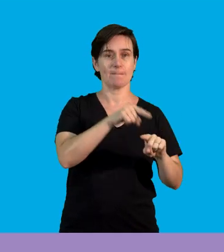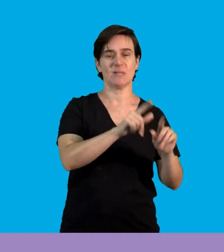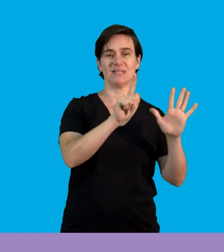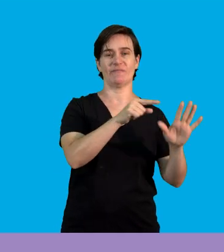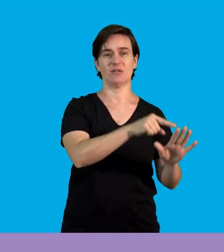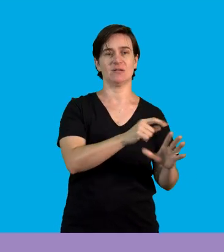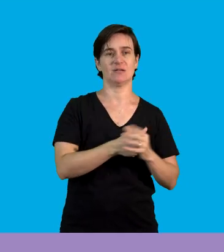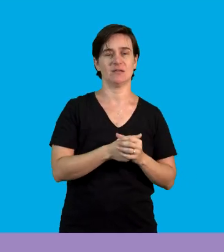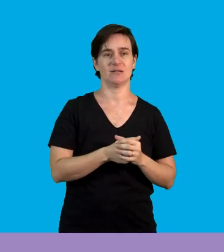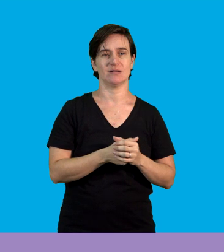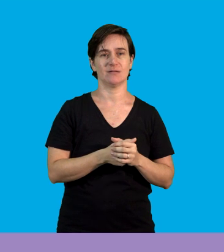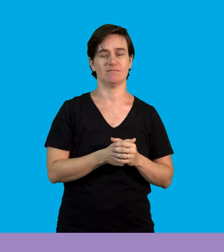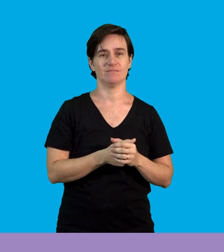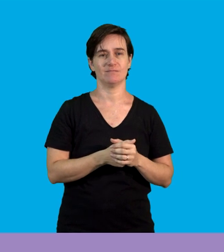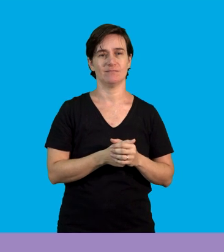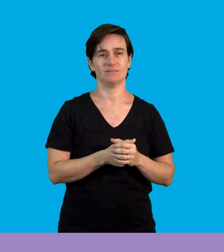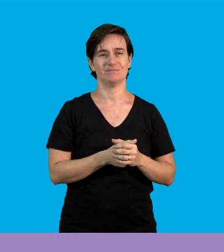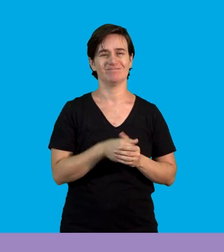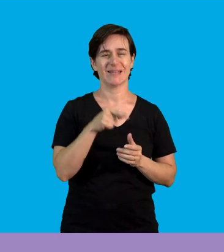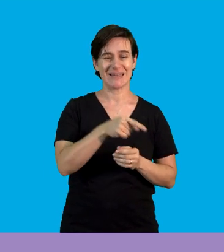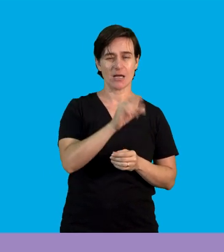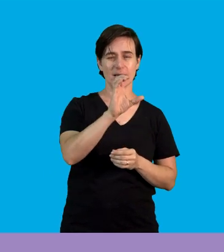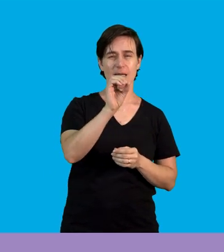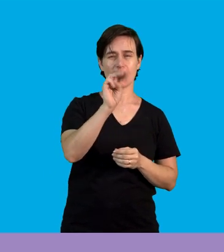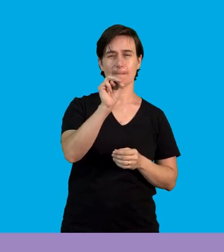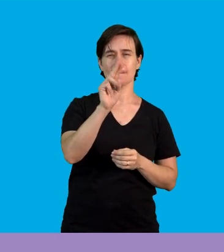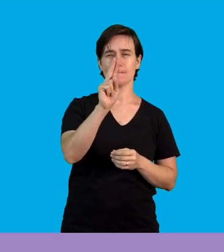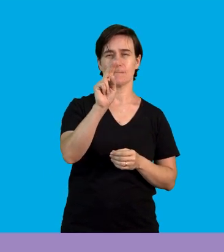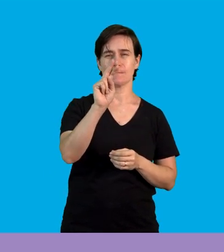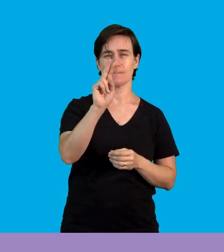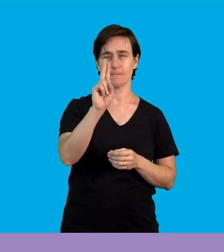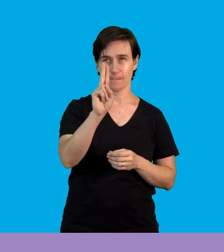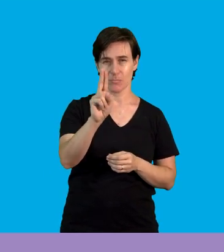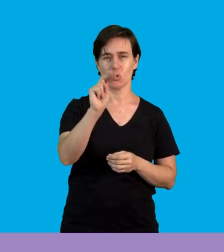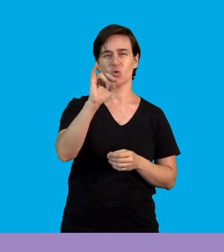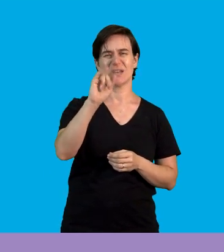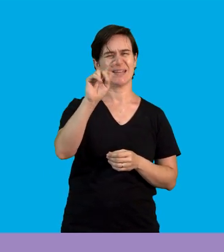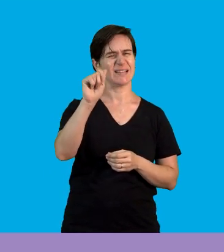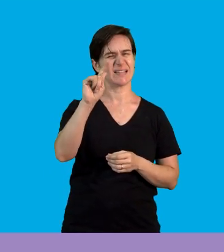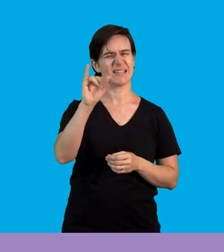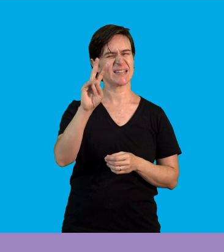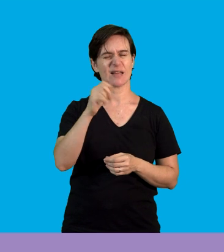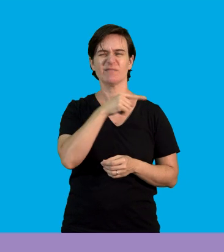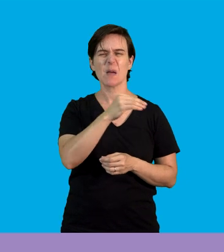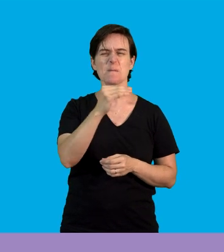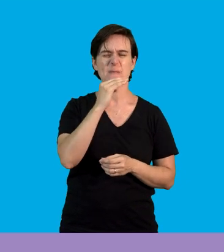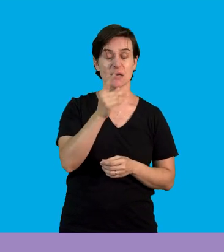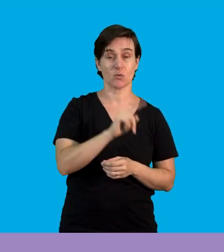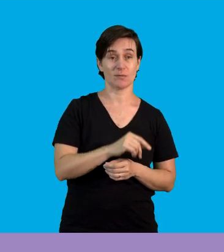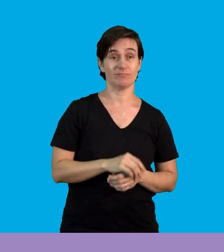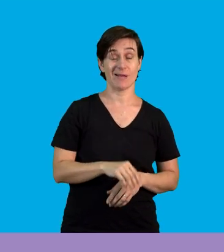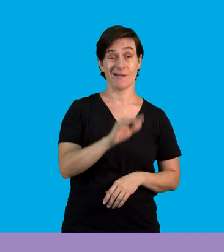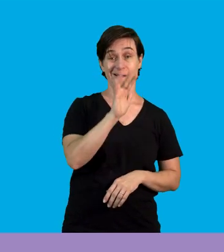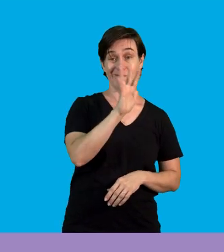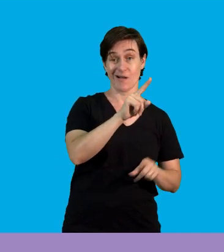and multiplication is commutative. What that means is, even if it was numbers, 5 multiplied